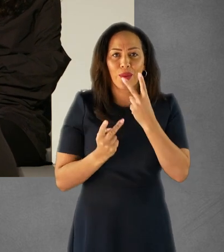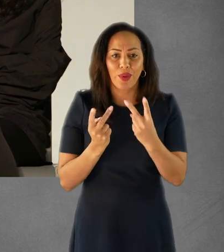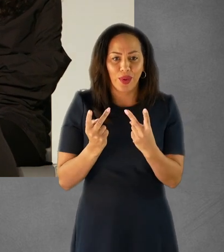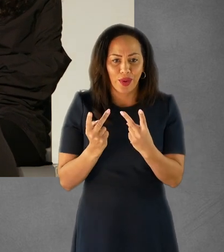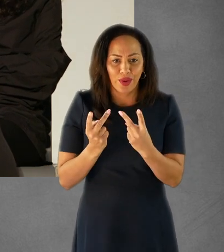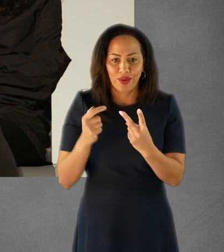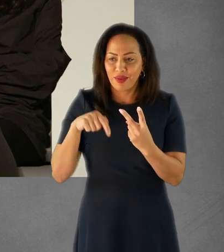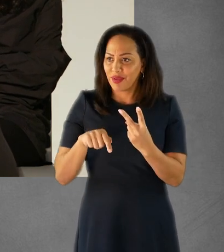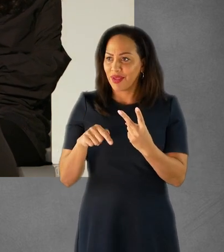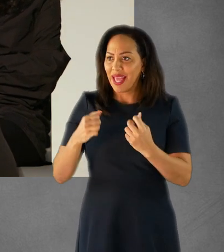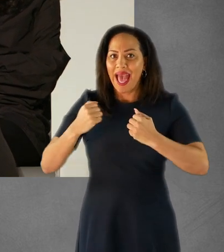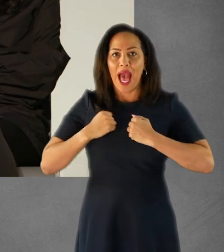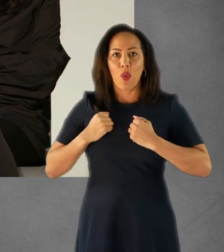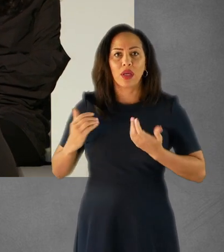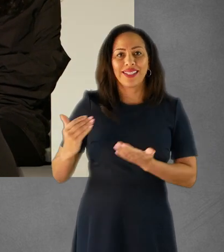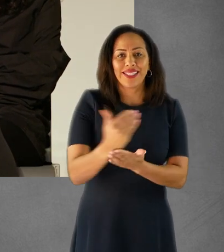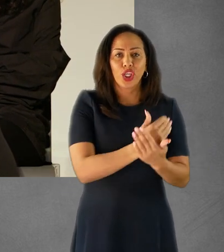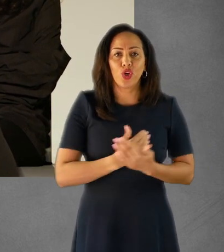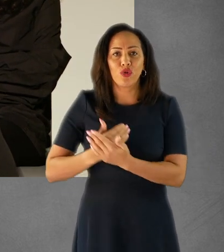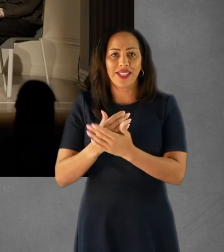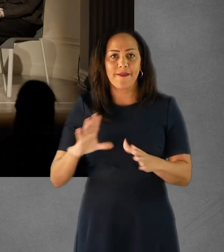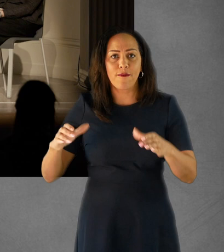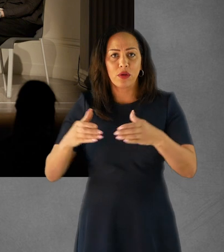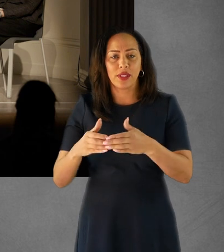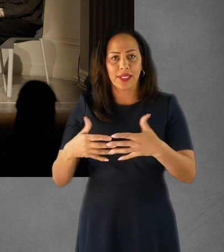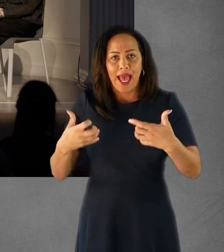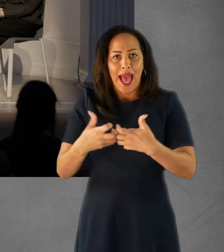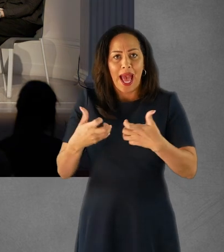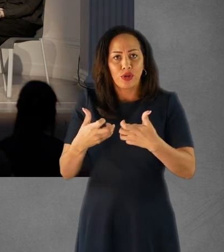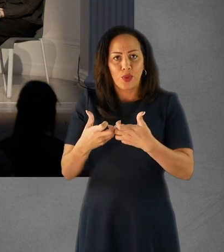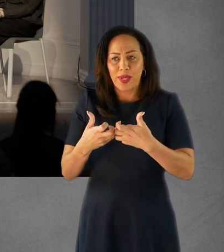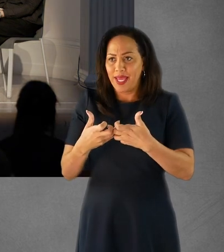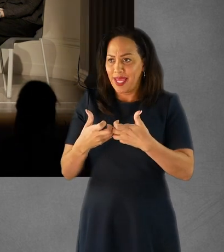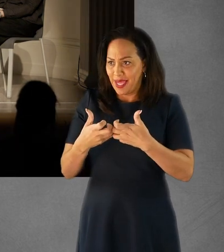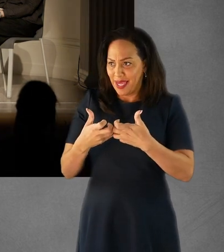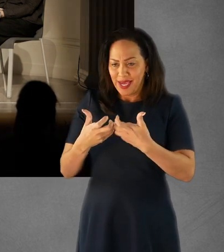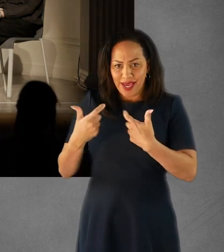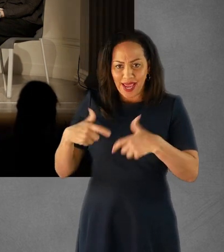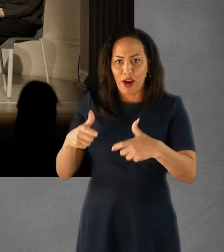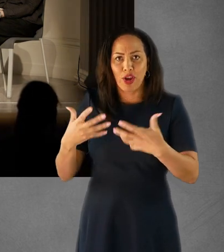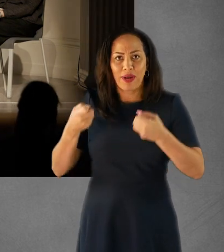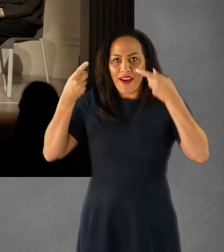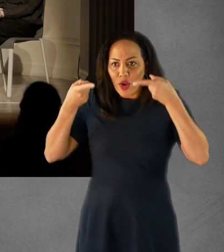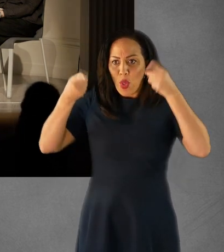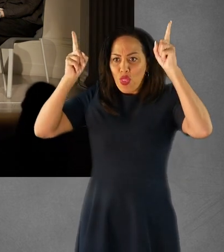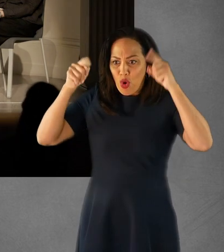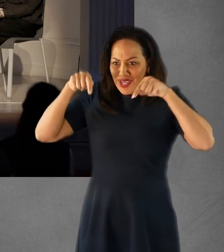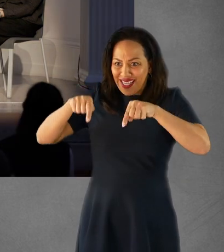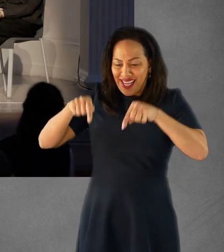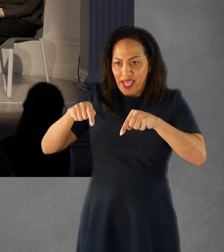maintain authority over our security forces after? And I wonder if you could talk a little bit about this, like survivalism.